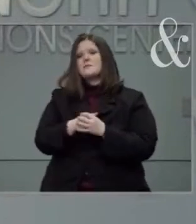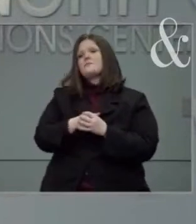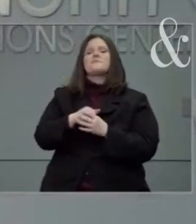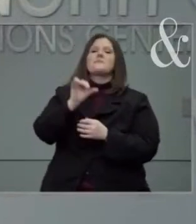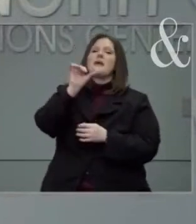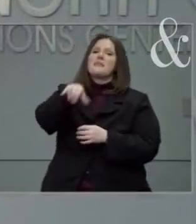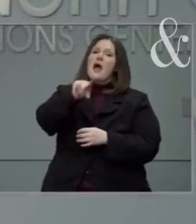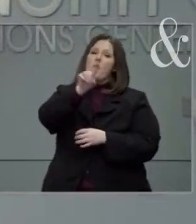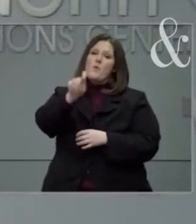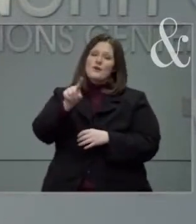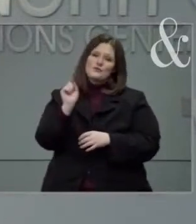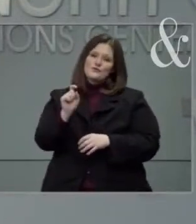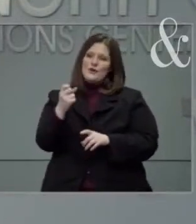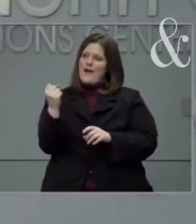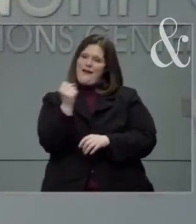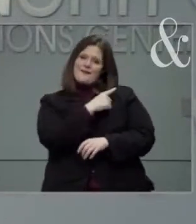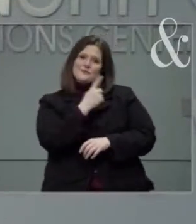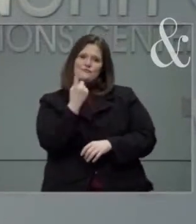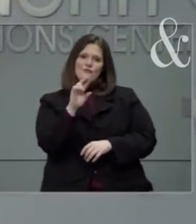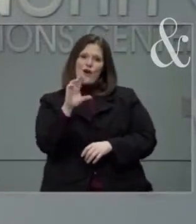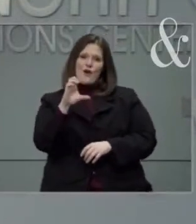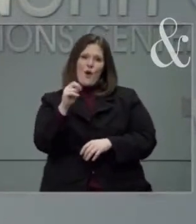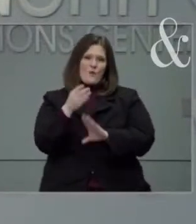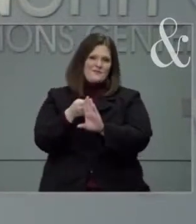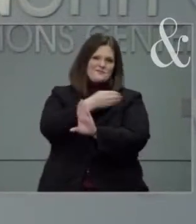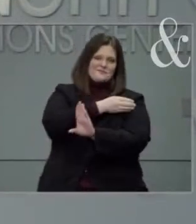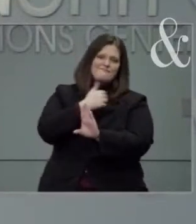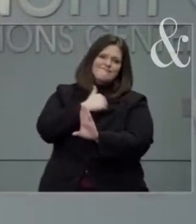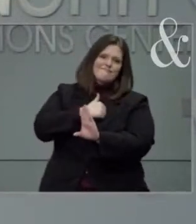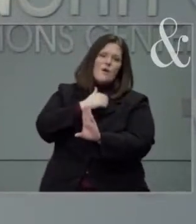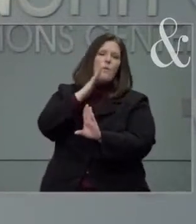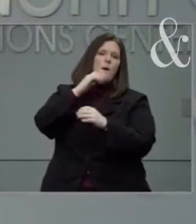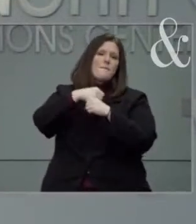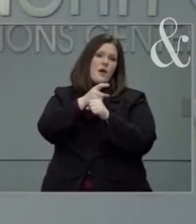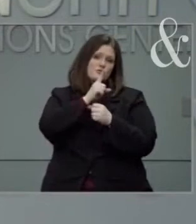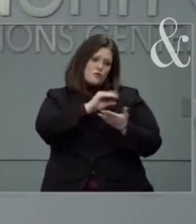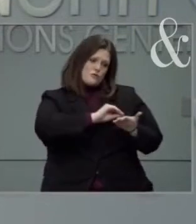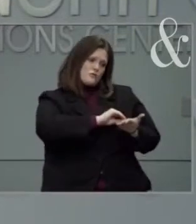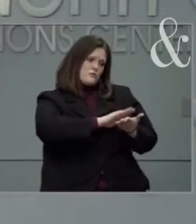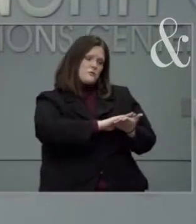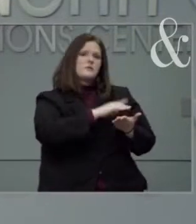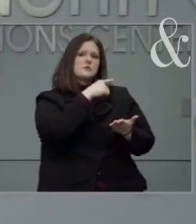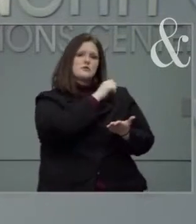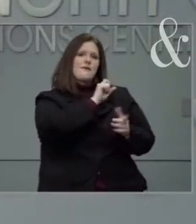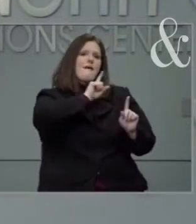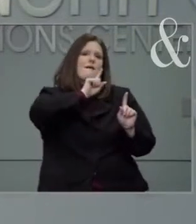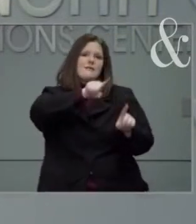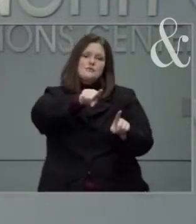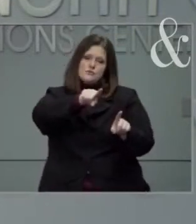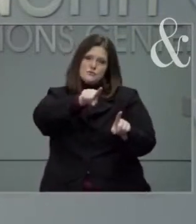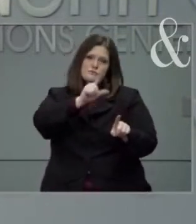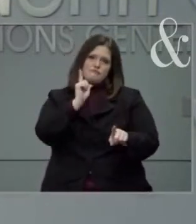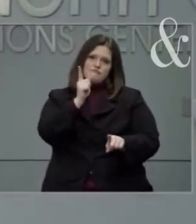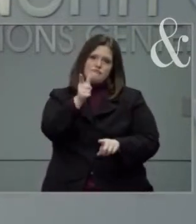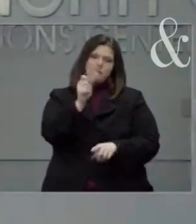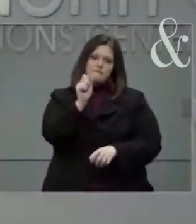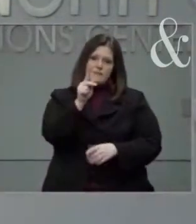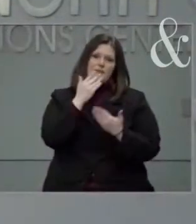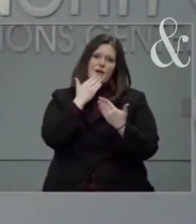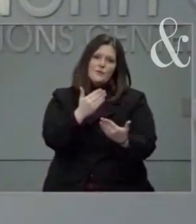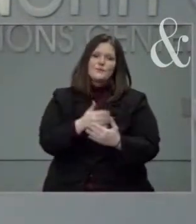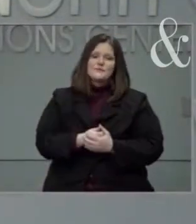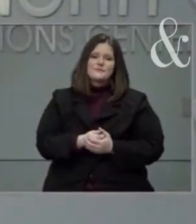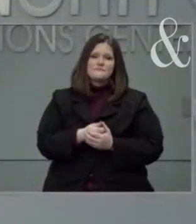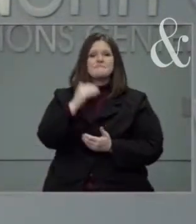that's best suited for Dr. Cohen, and we'll make sure she has that question and we'll respond back to you quickly. Thank